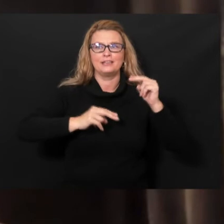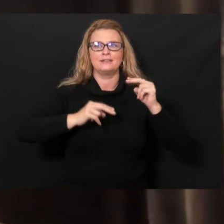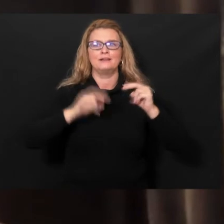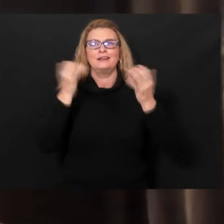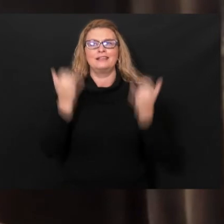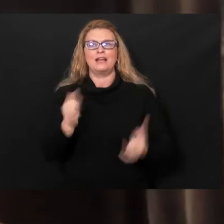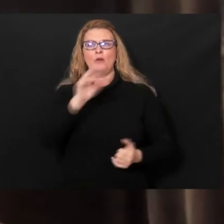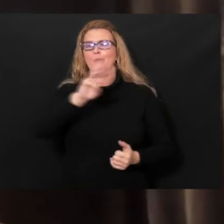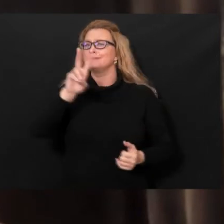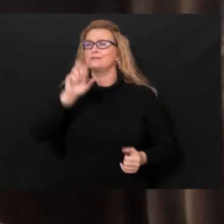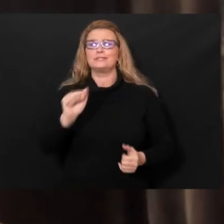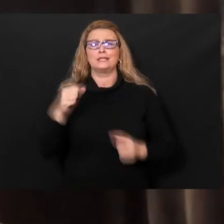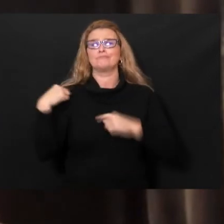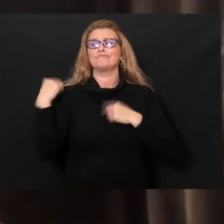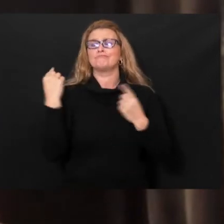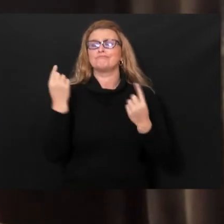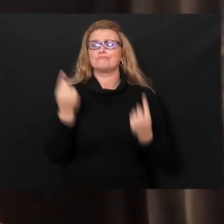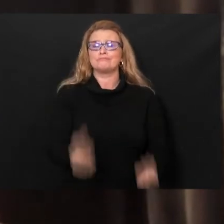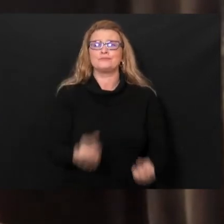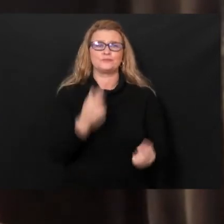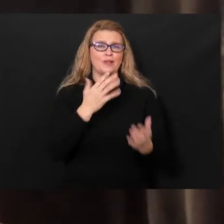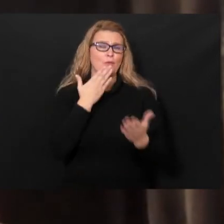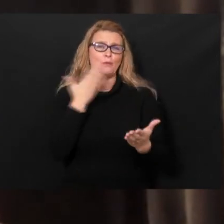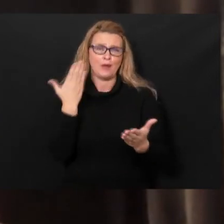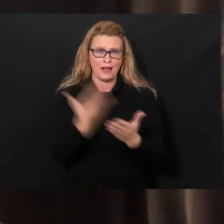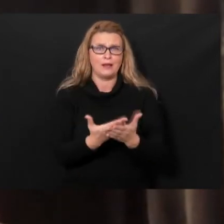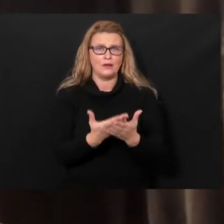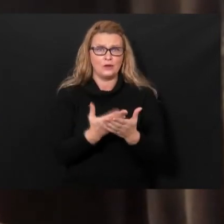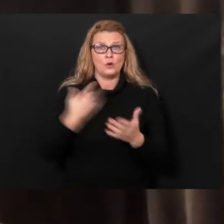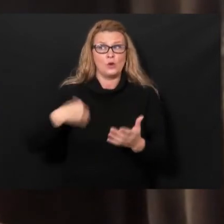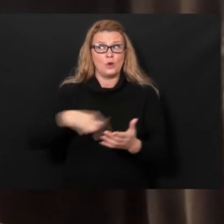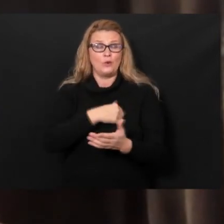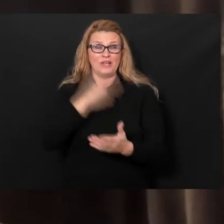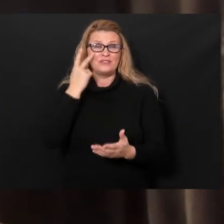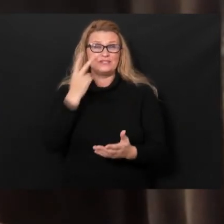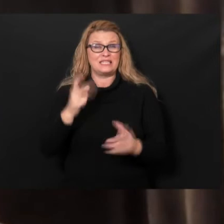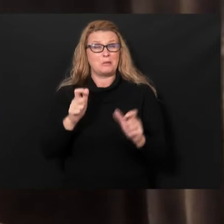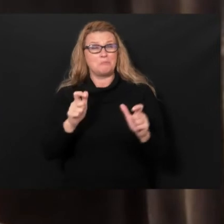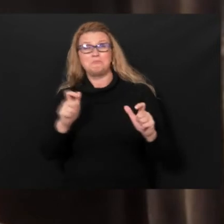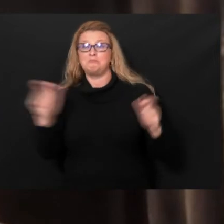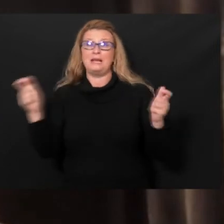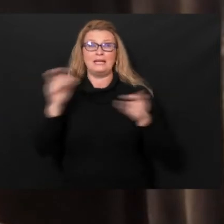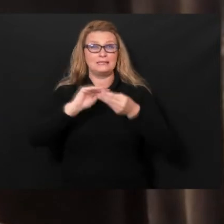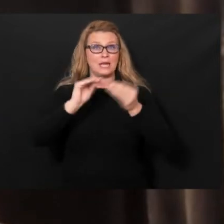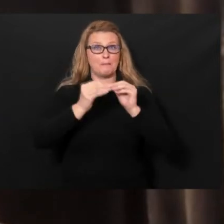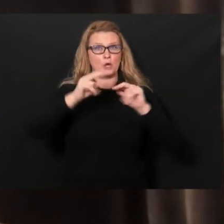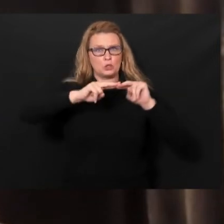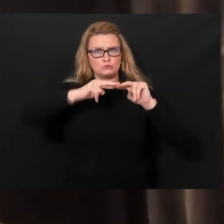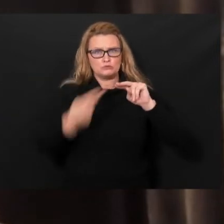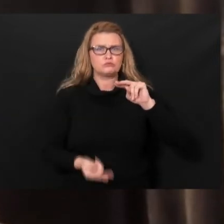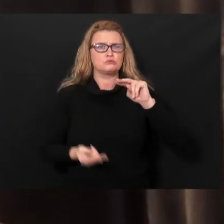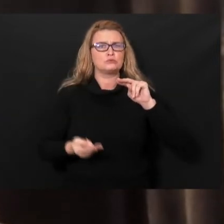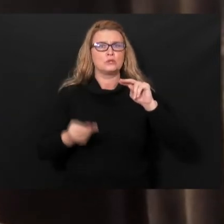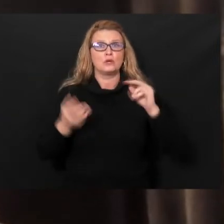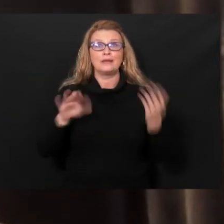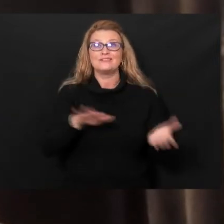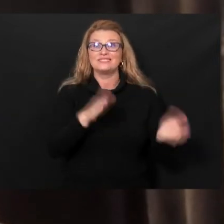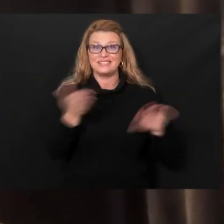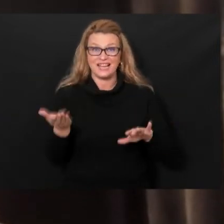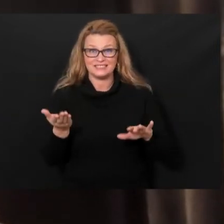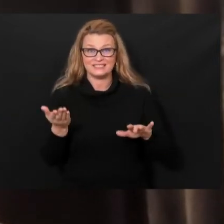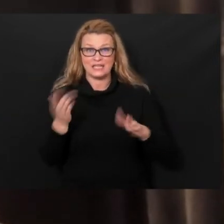done really well. And as the governor said, we have seen a tremendous reduction in the number of deaths every week over the last 6